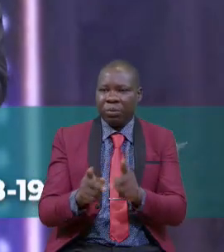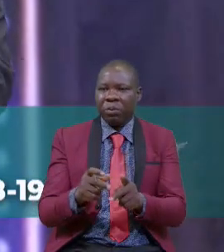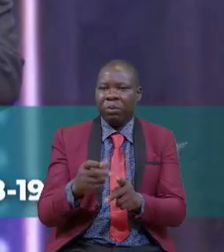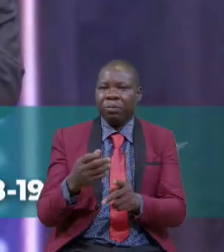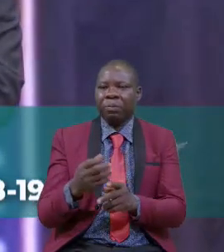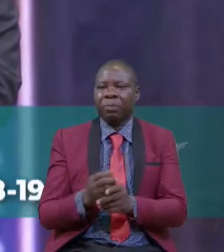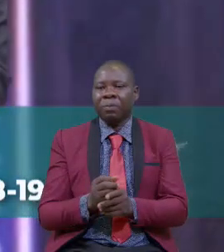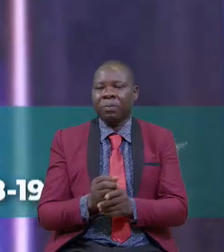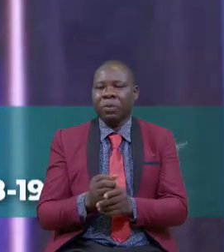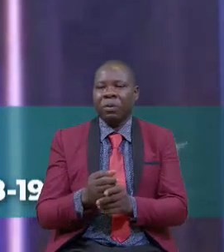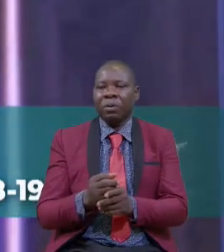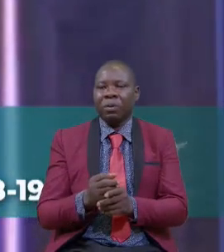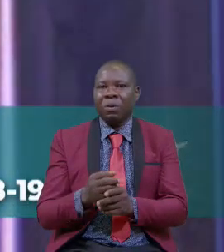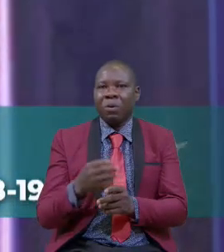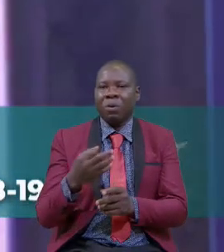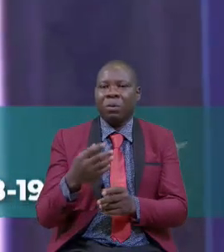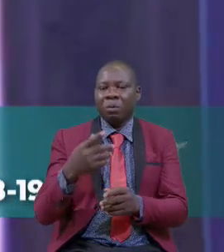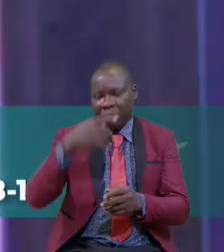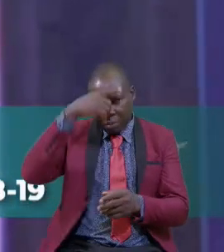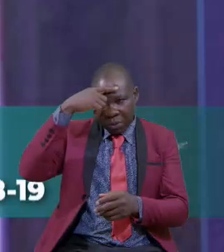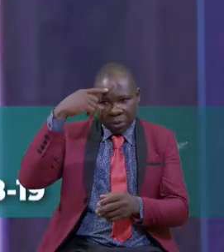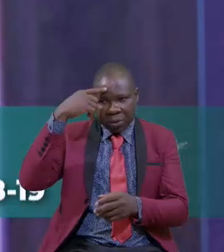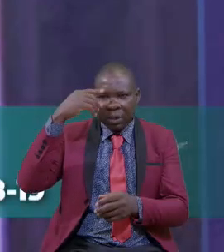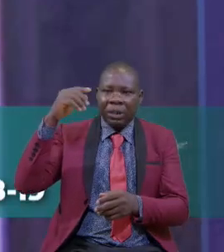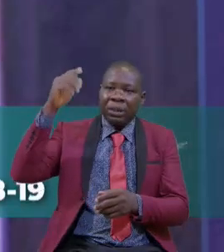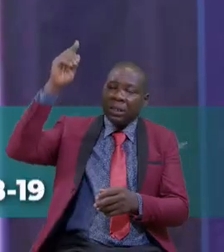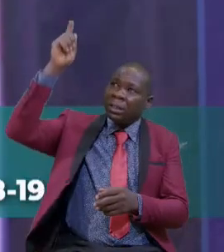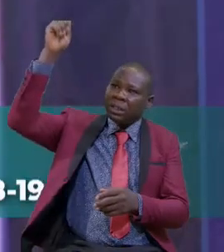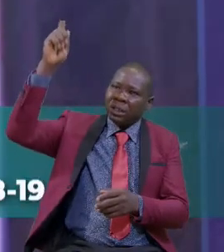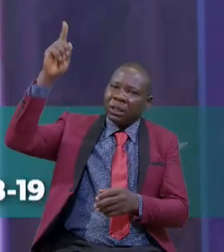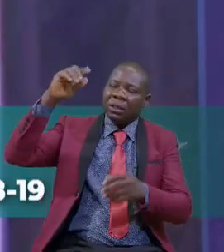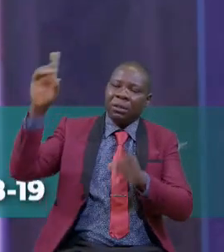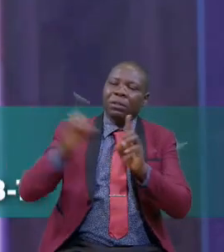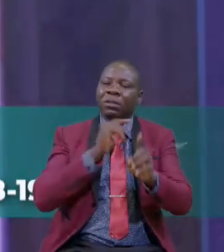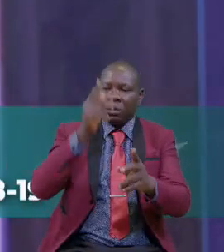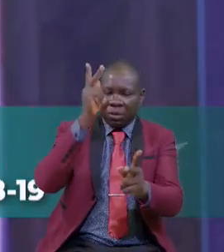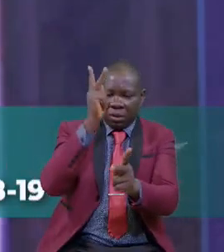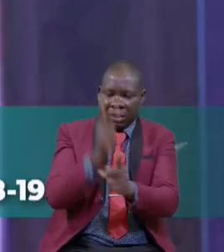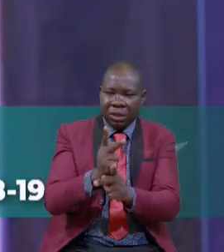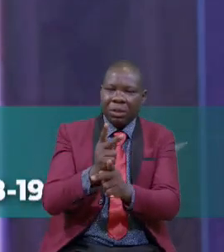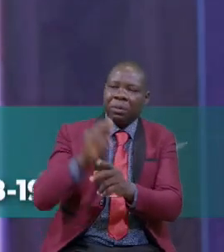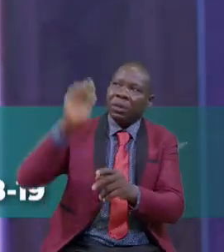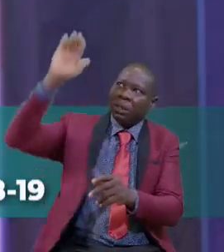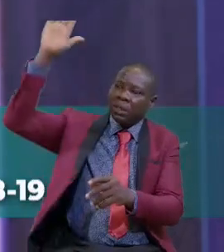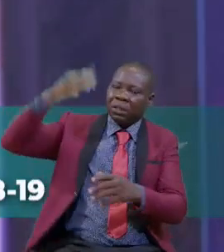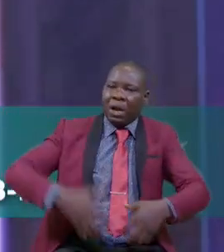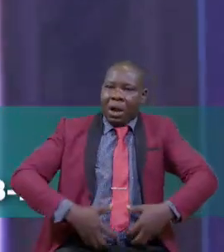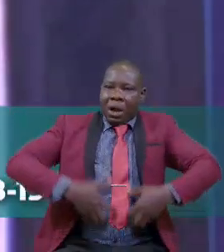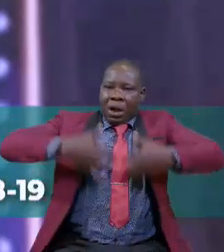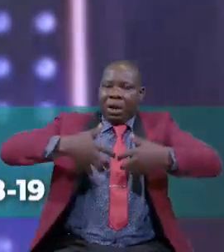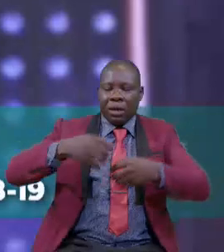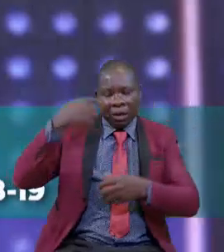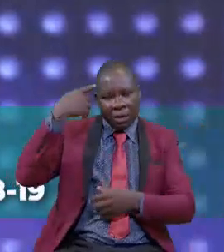the people, because he retaineth not his anger forever. He